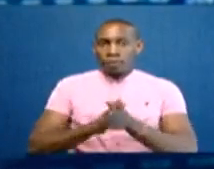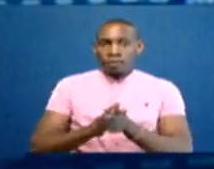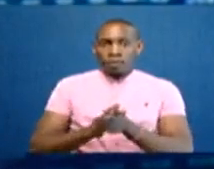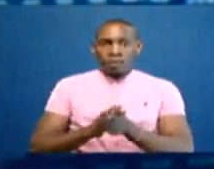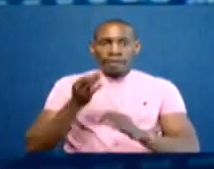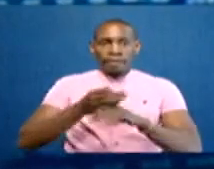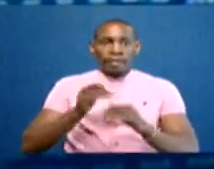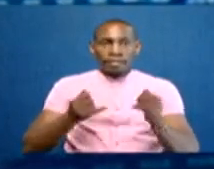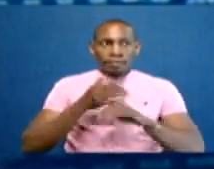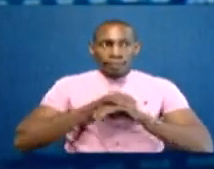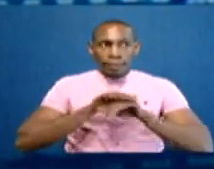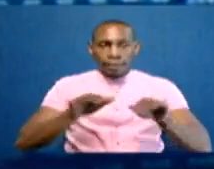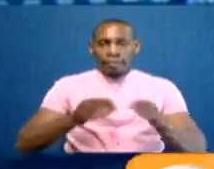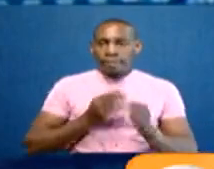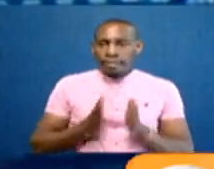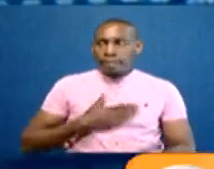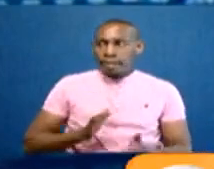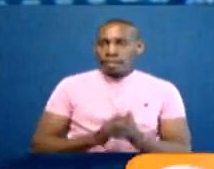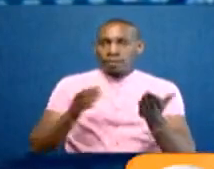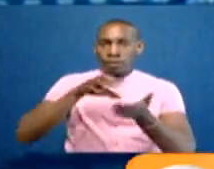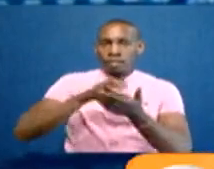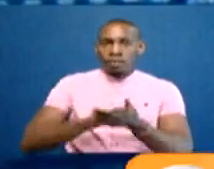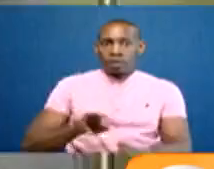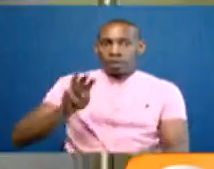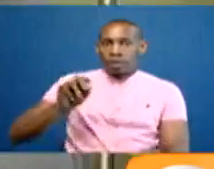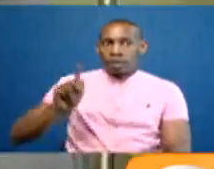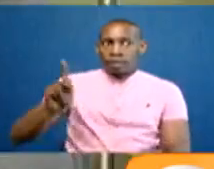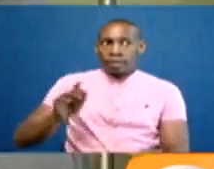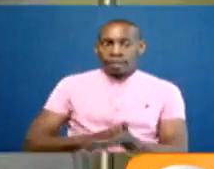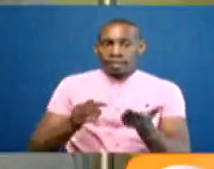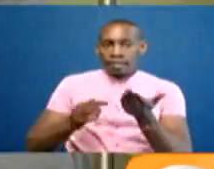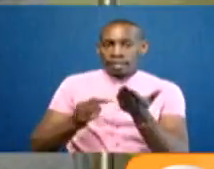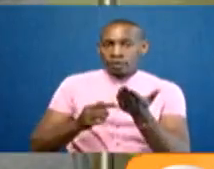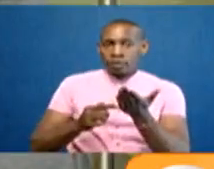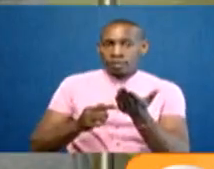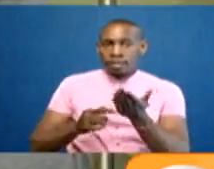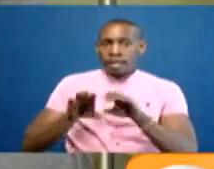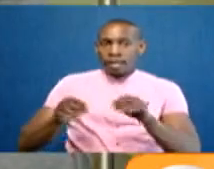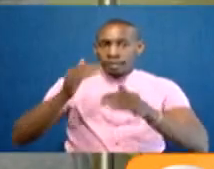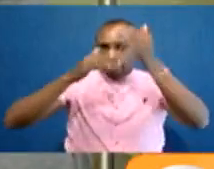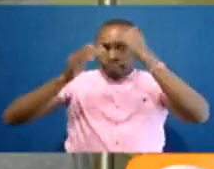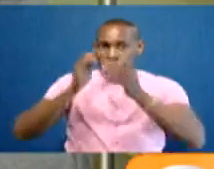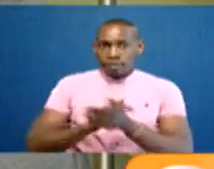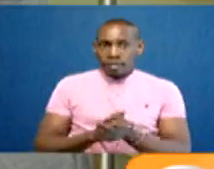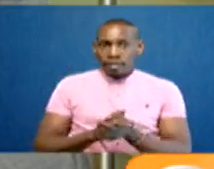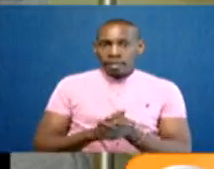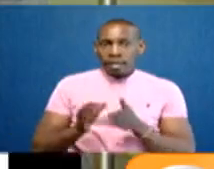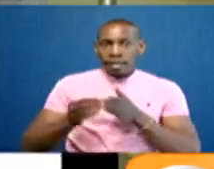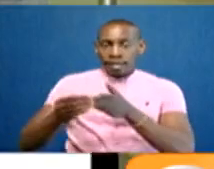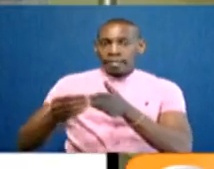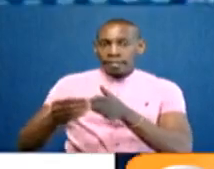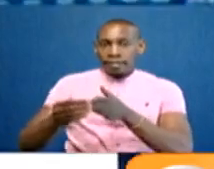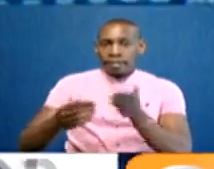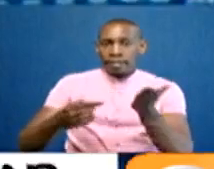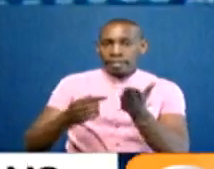spread fake news. My guest in studio tonight, Mark Kaigwa. He's a technology and marketing professional leading Nendo,